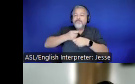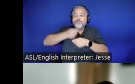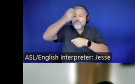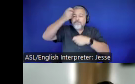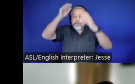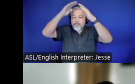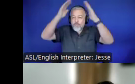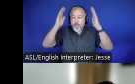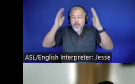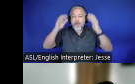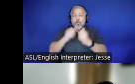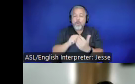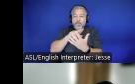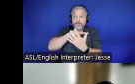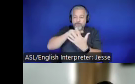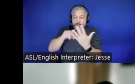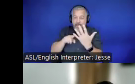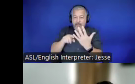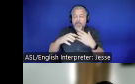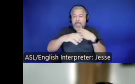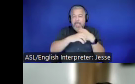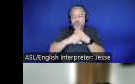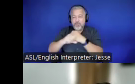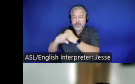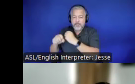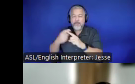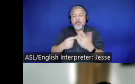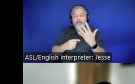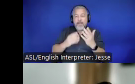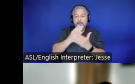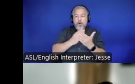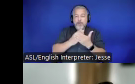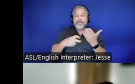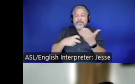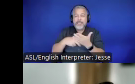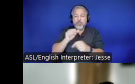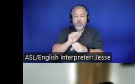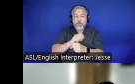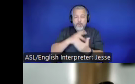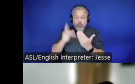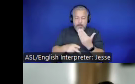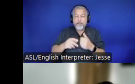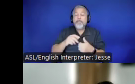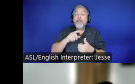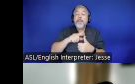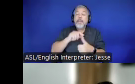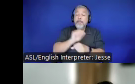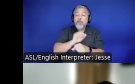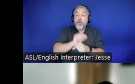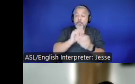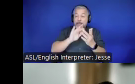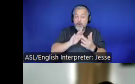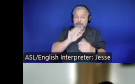5 acronyms of the different parts of the Ticket to Work program. Those acronyms are the Employment Networks, or